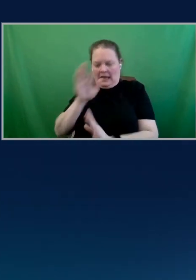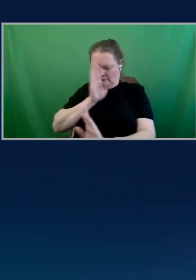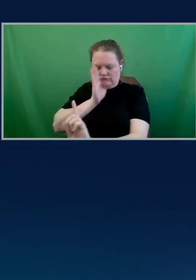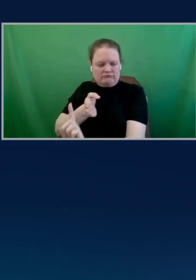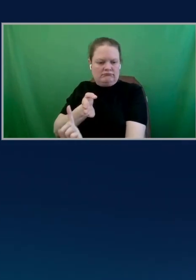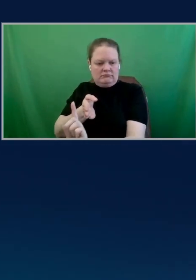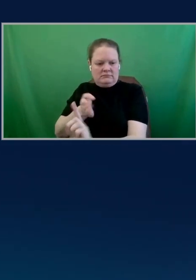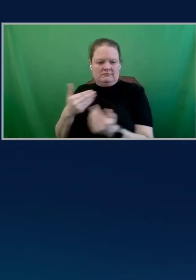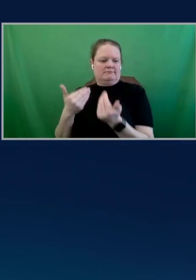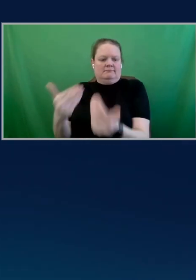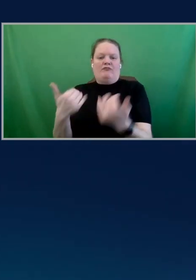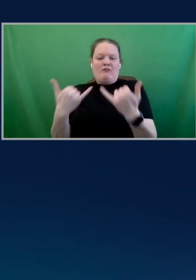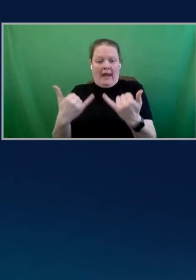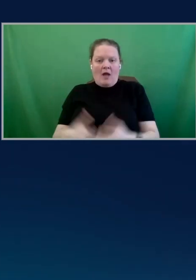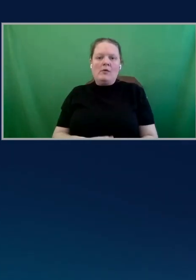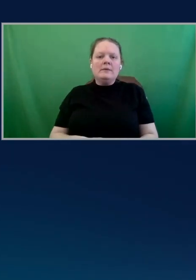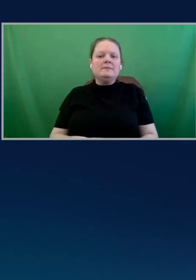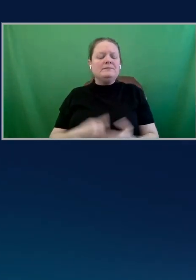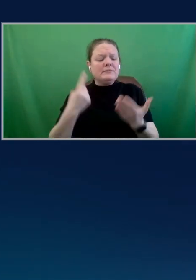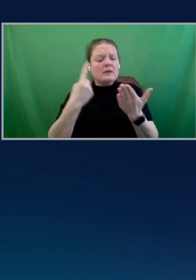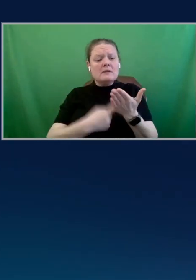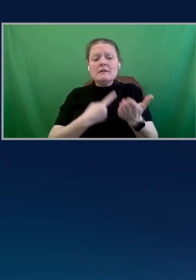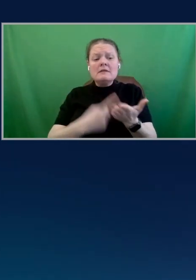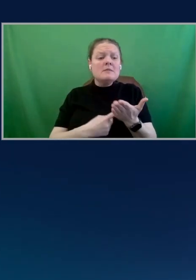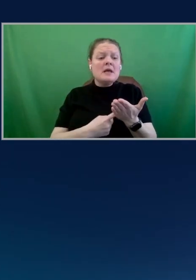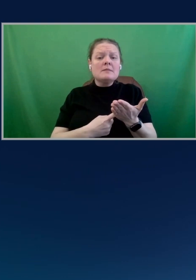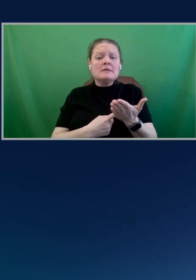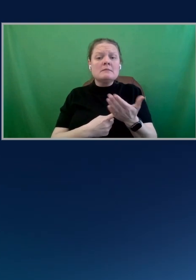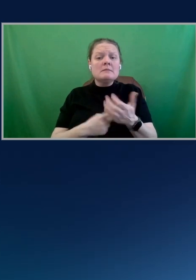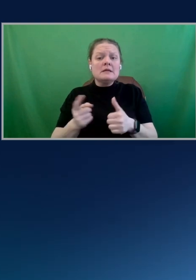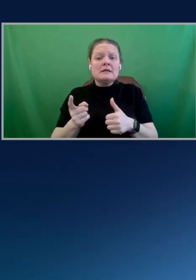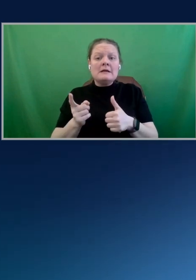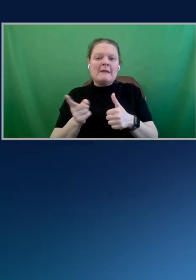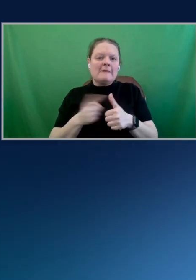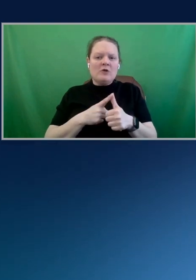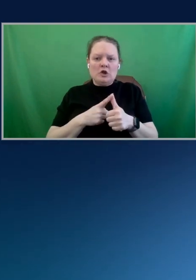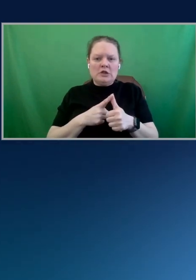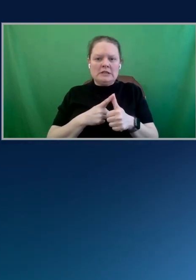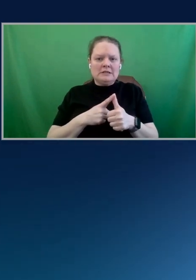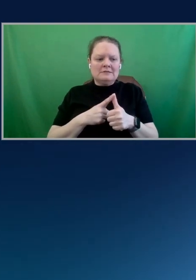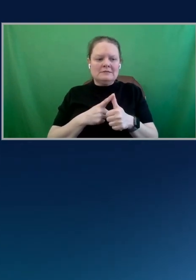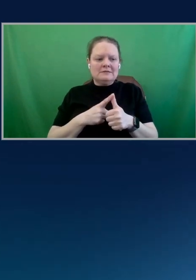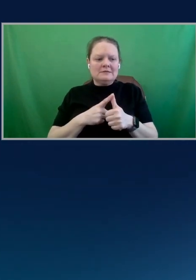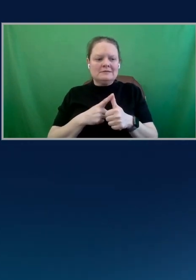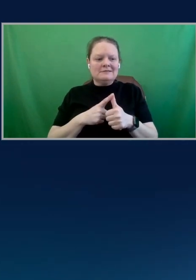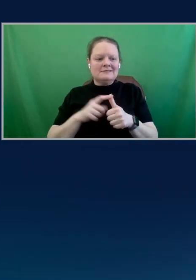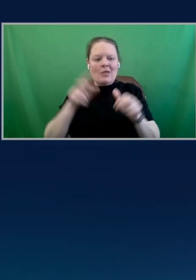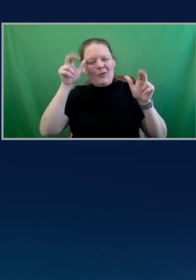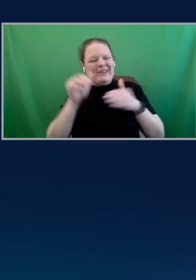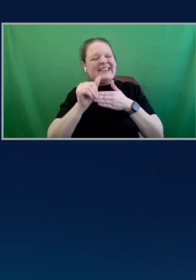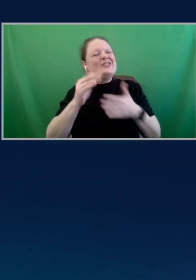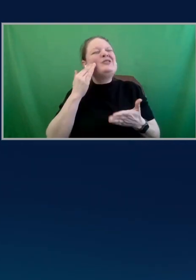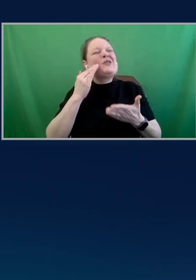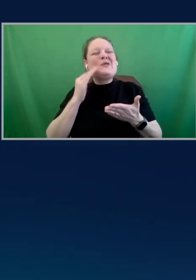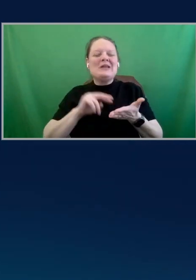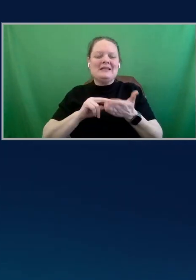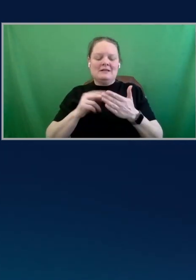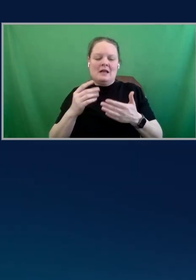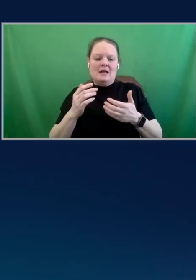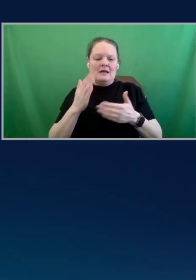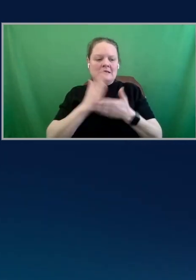And so, and sometimes it's the first horse leader kind of thing, and some people were doing multi-horse